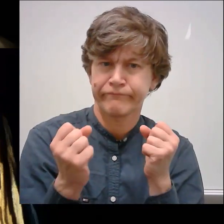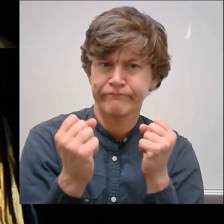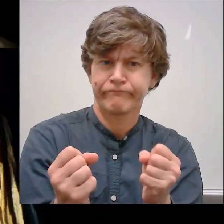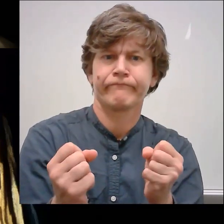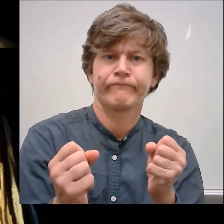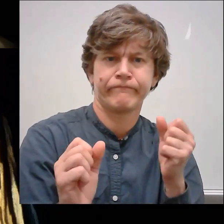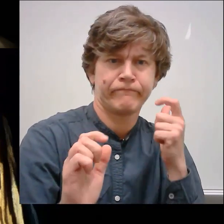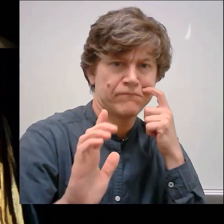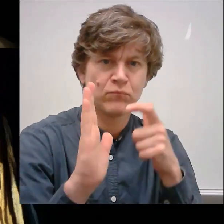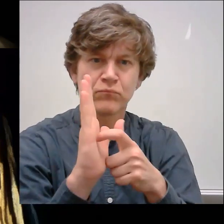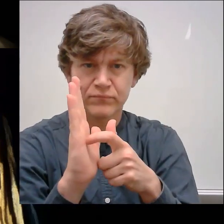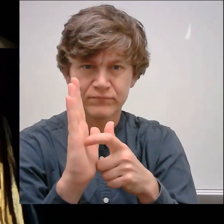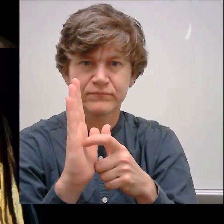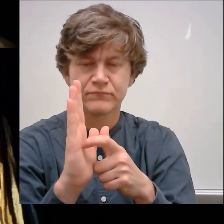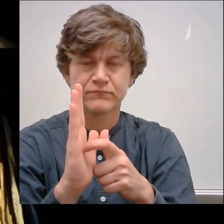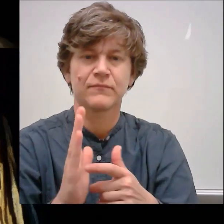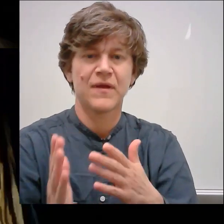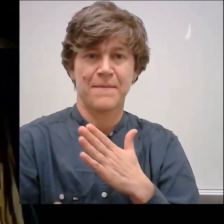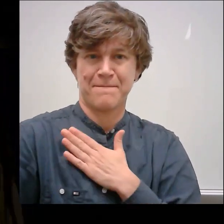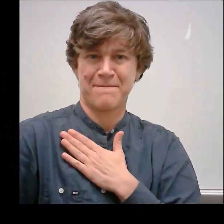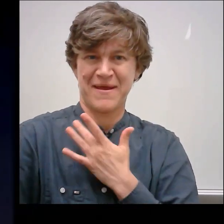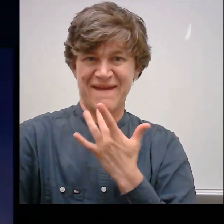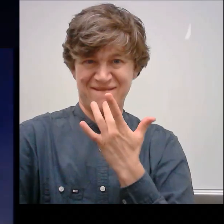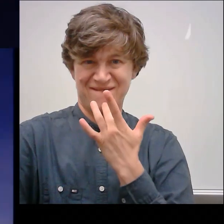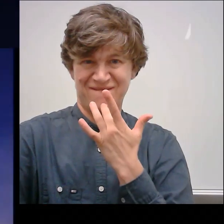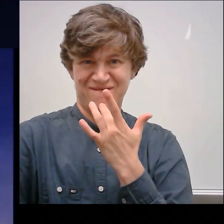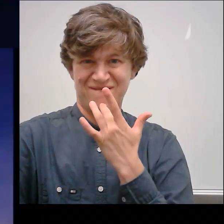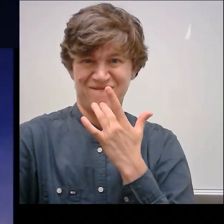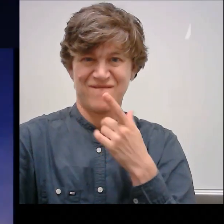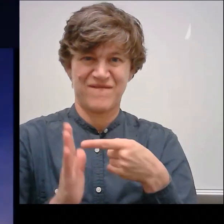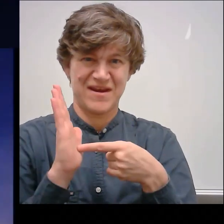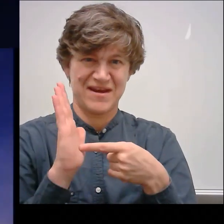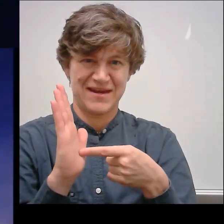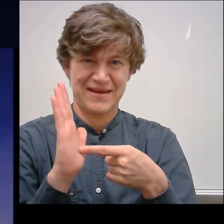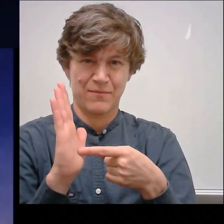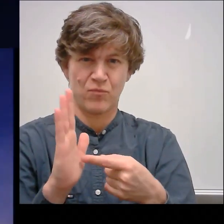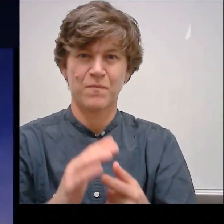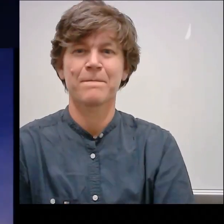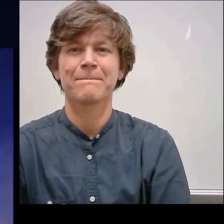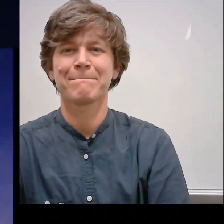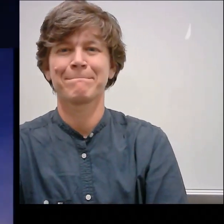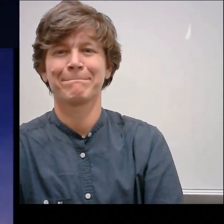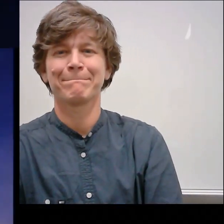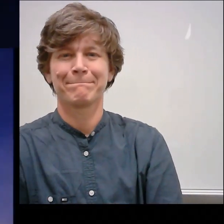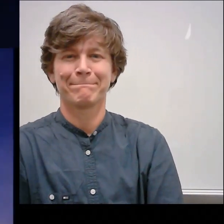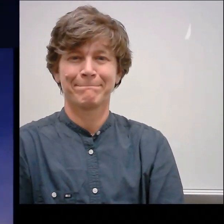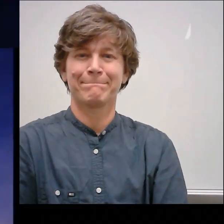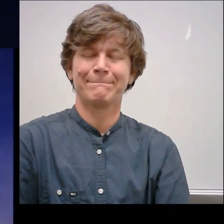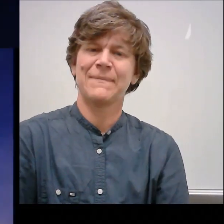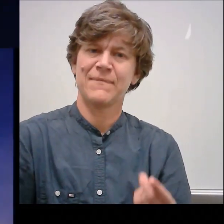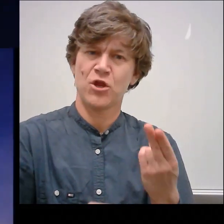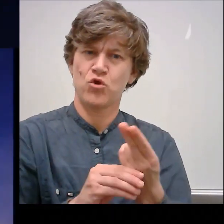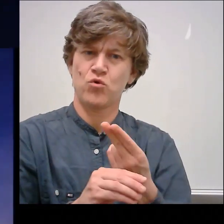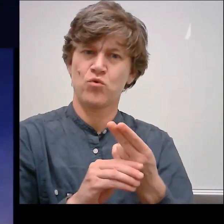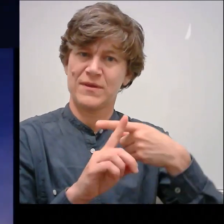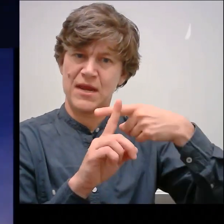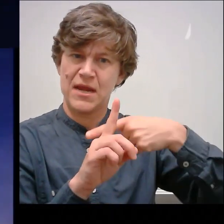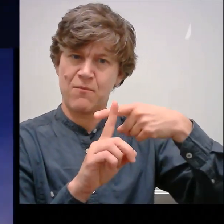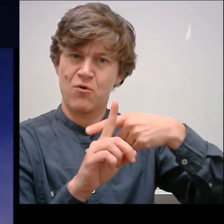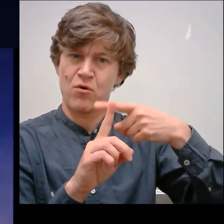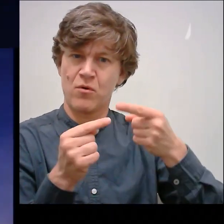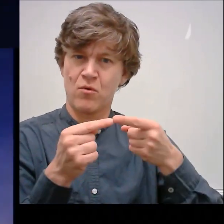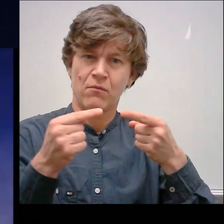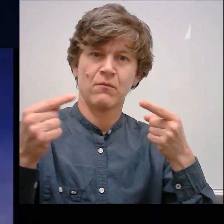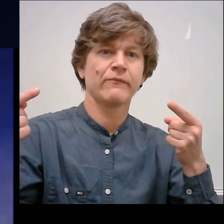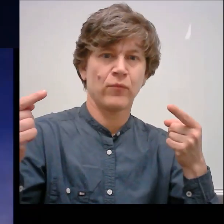image. Let's look at one of my favorite Golden Age illustrators, Maxfield Parrish. He used temperature contrast to